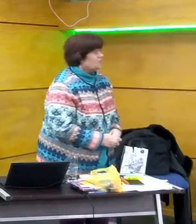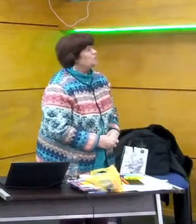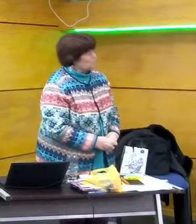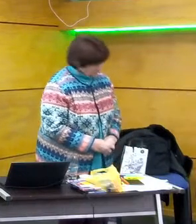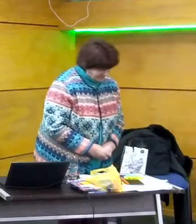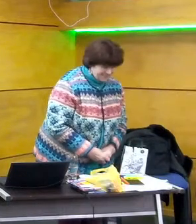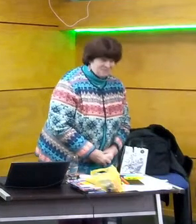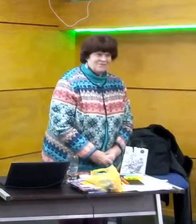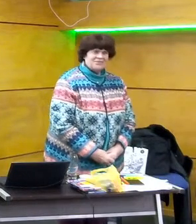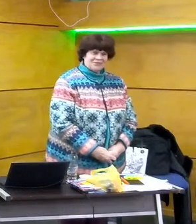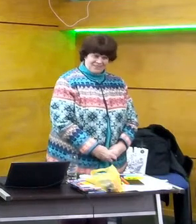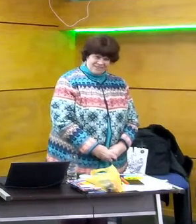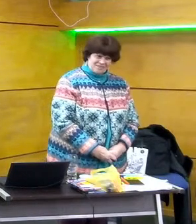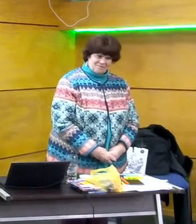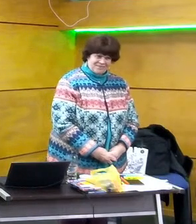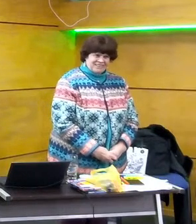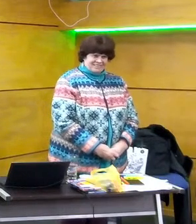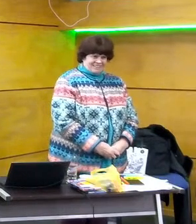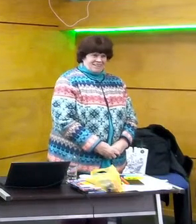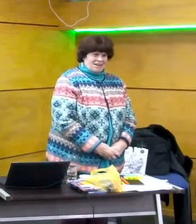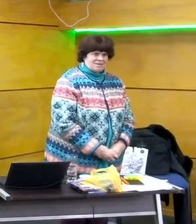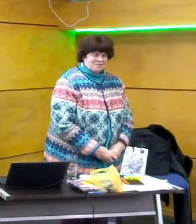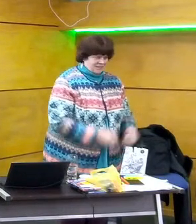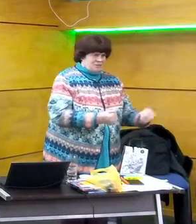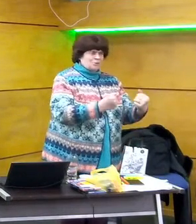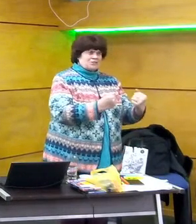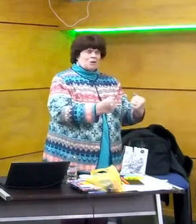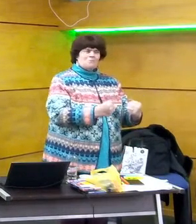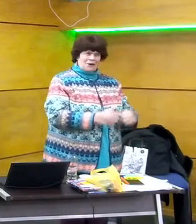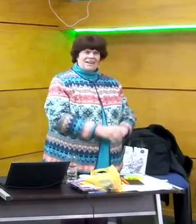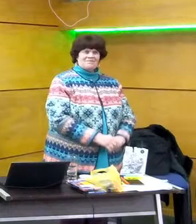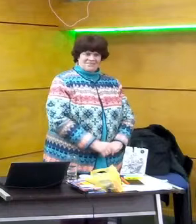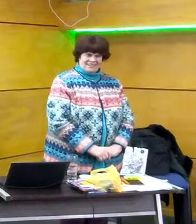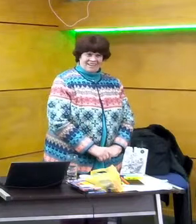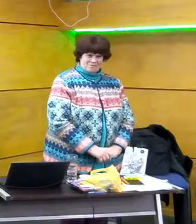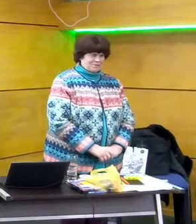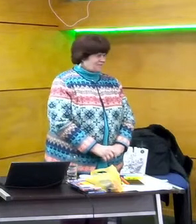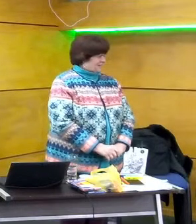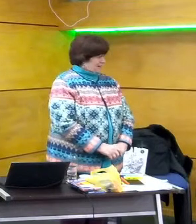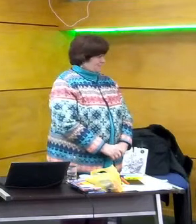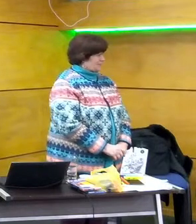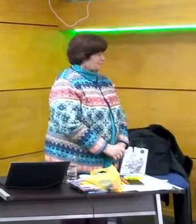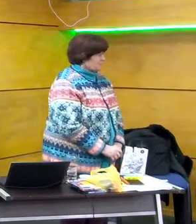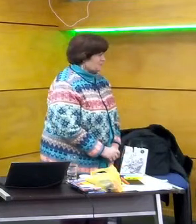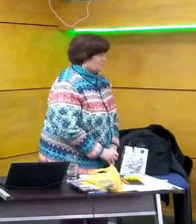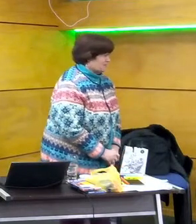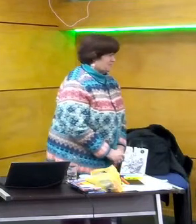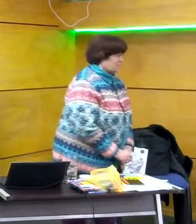Thank you. You're welcome. You're welcome. You were so brave to get up in front of